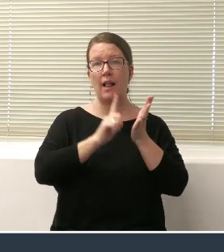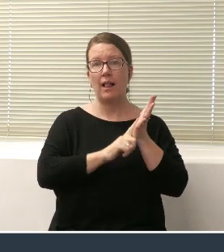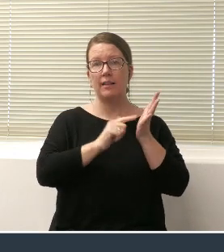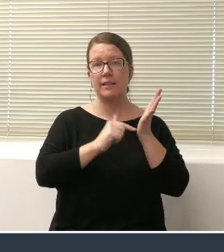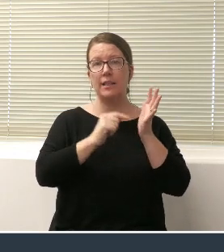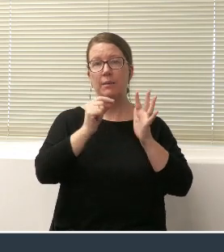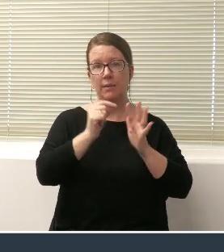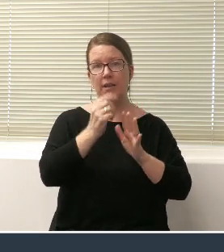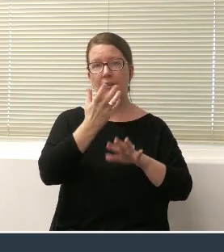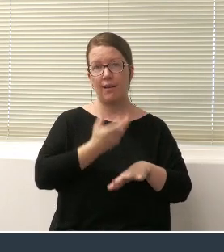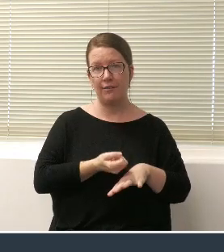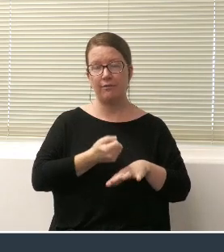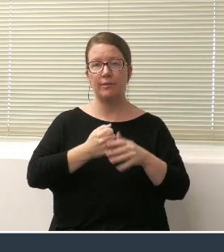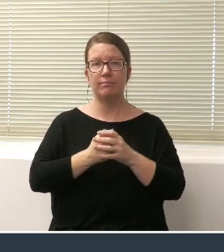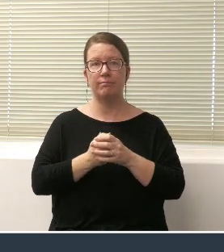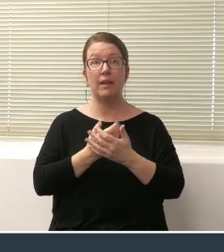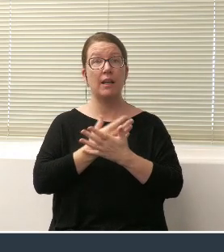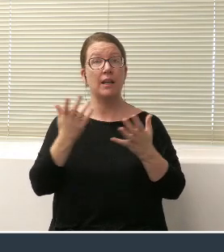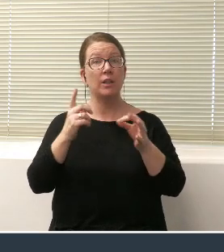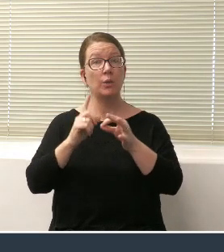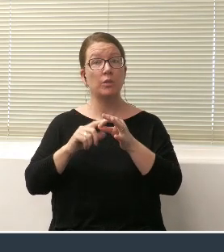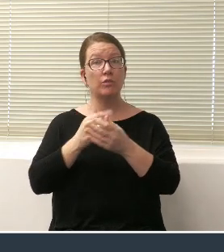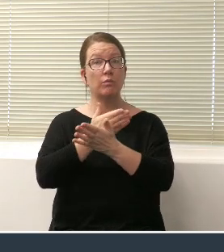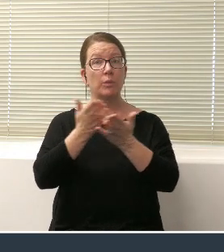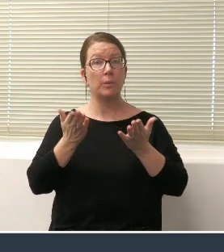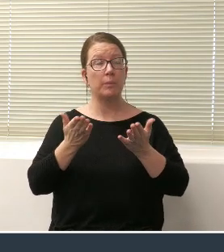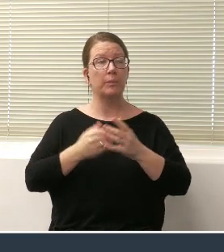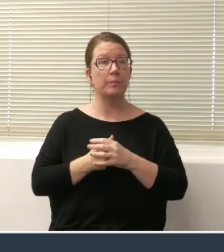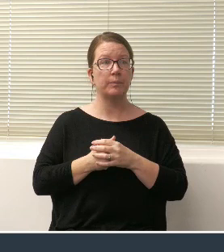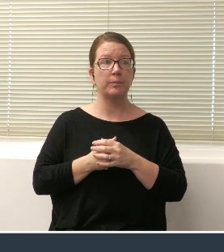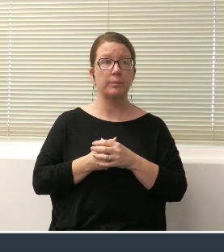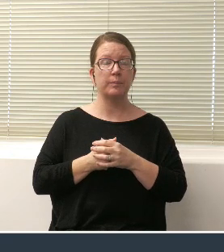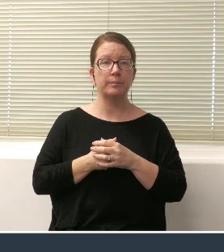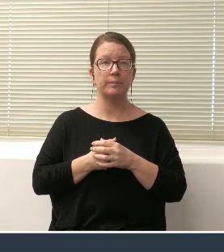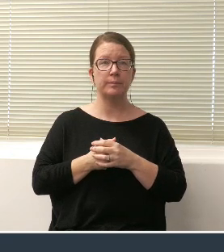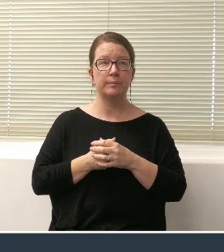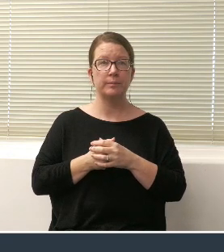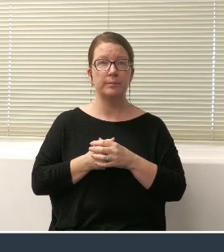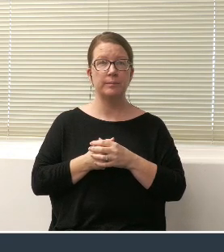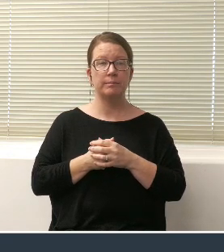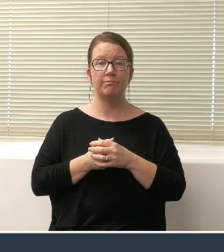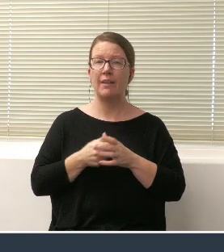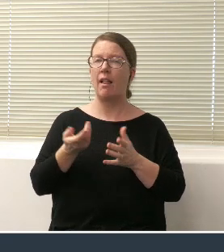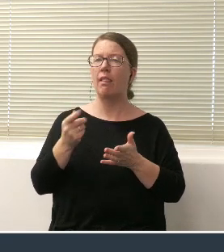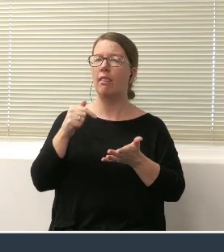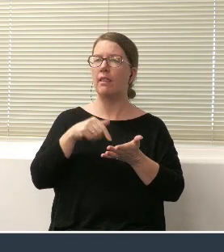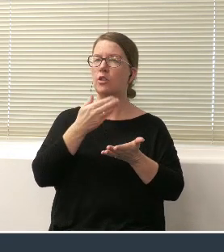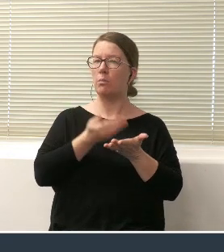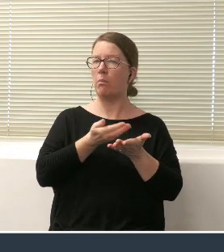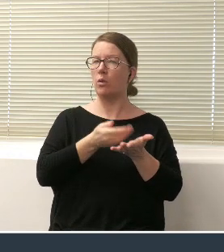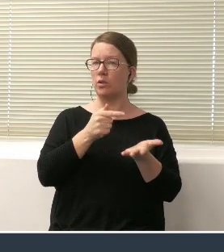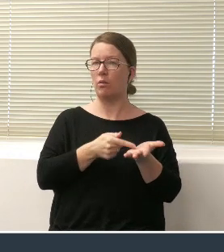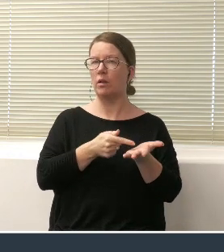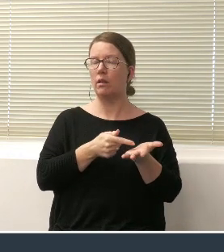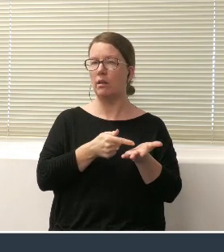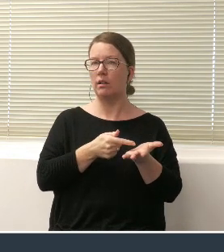Excellent. Thank you, Steve. Are there any questions from councillors? Councillor Price. In this proposal, thank